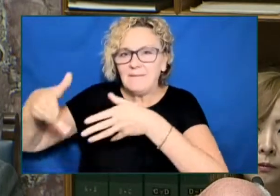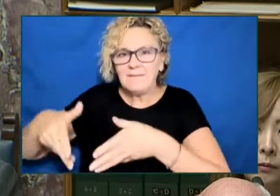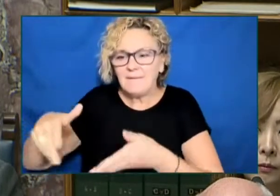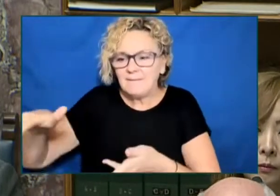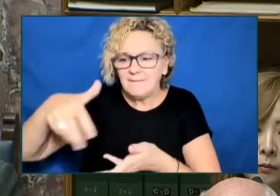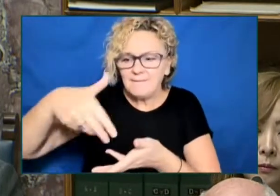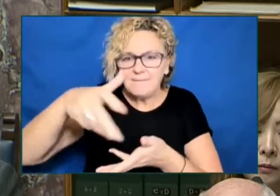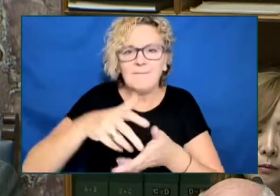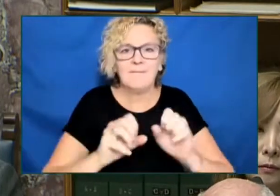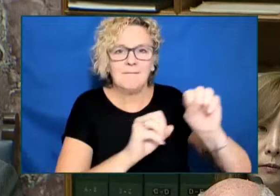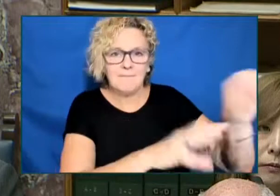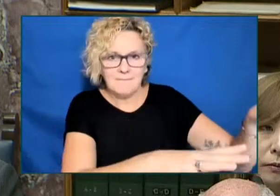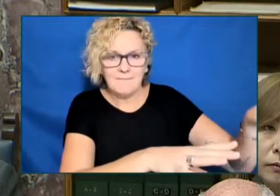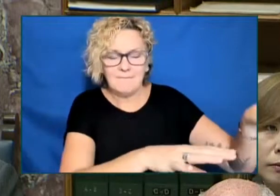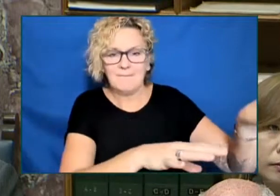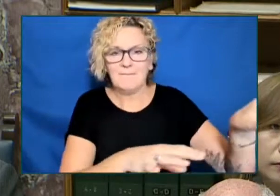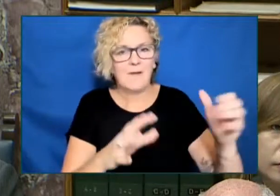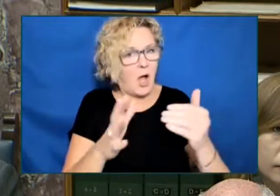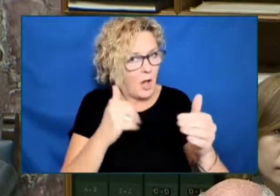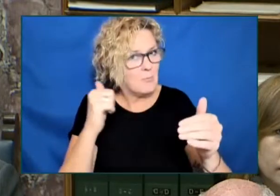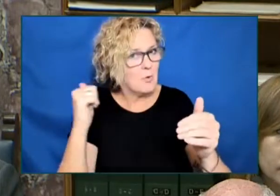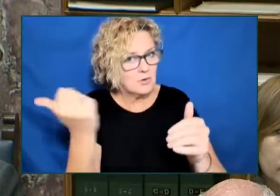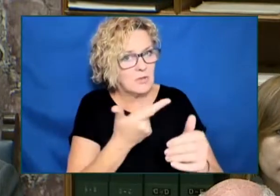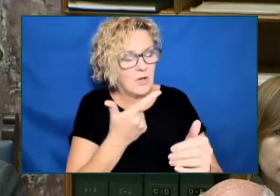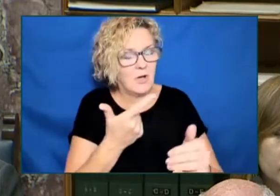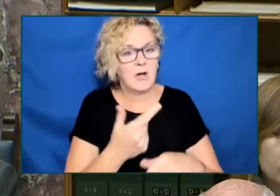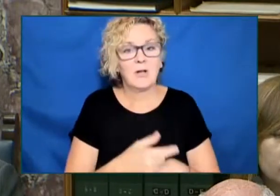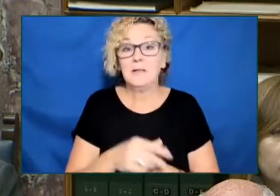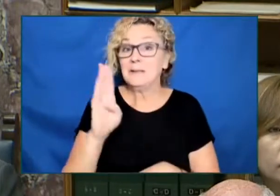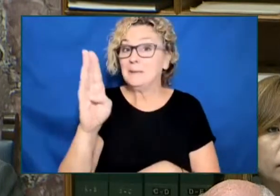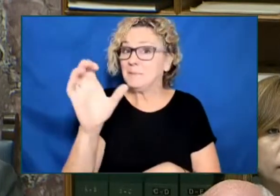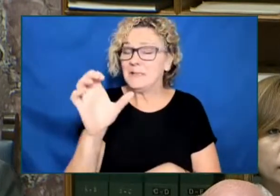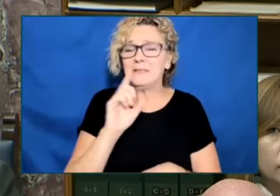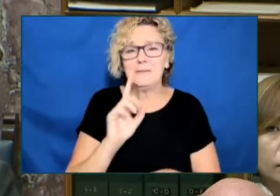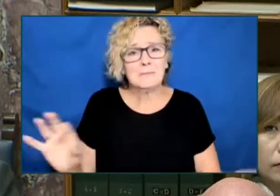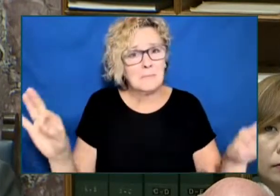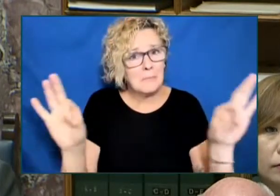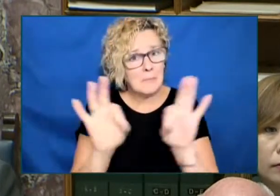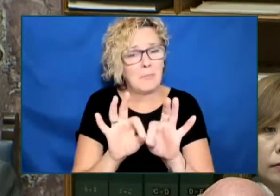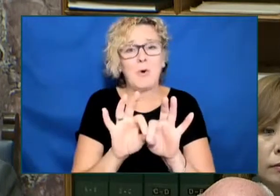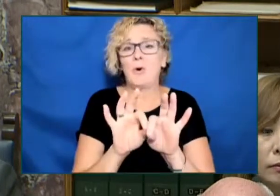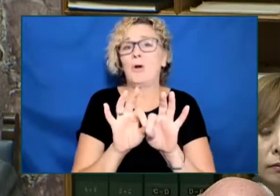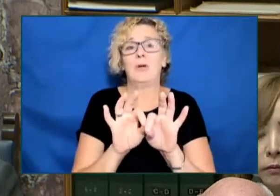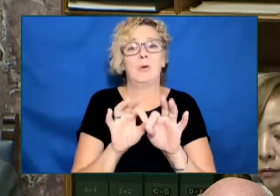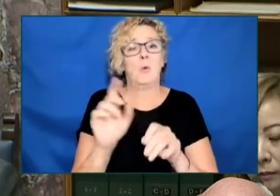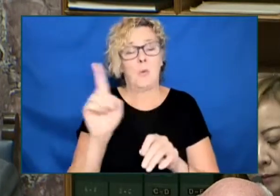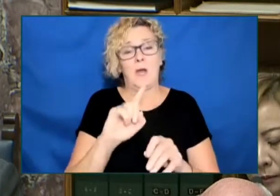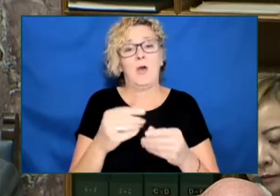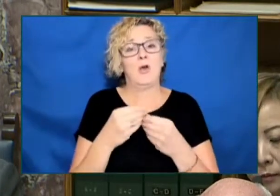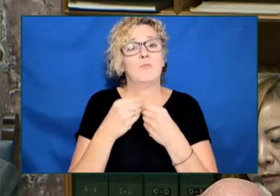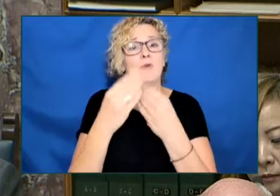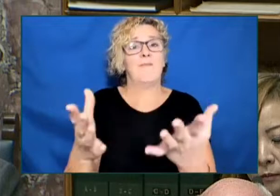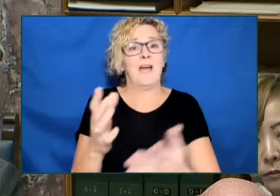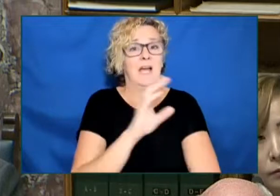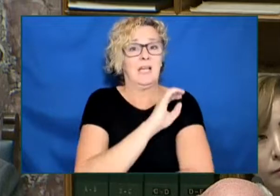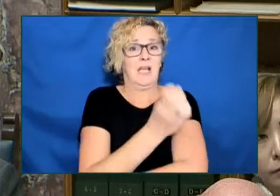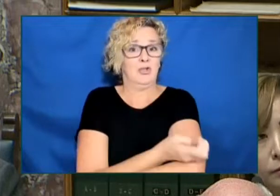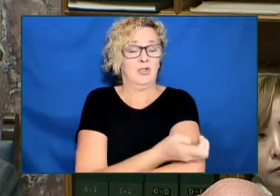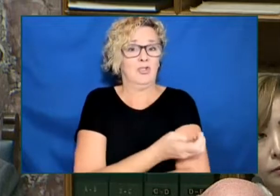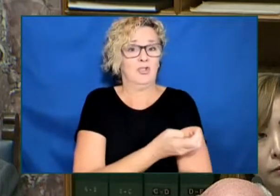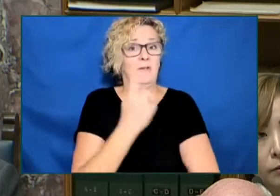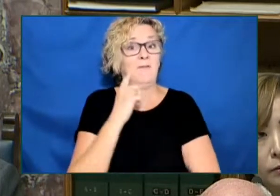important source of bioeconomy for many countries, and that source is transitioning away from coal-fired